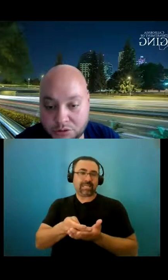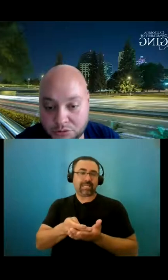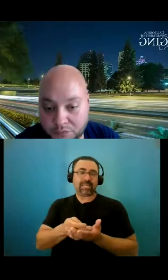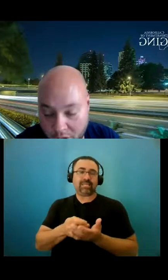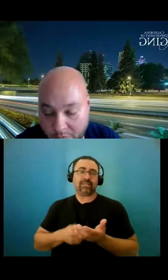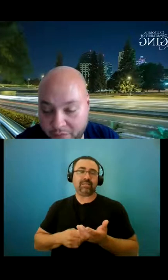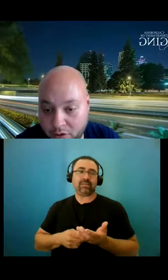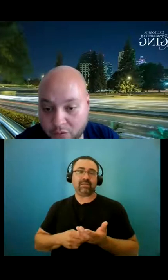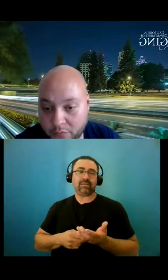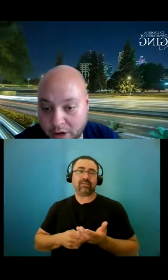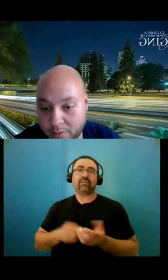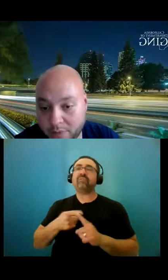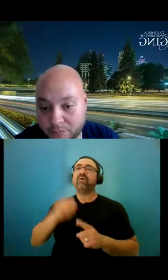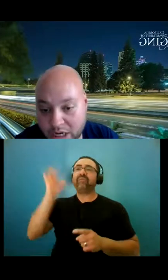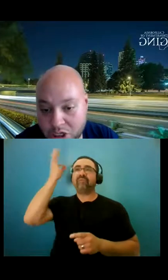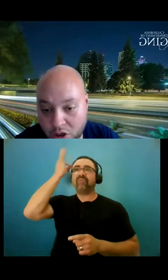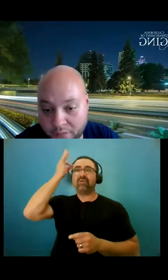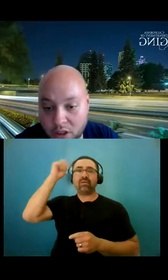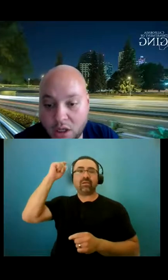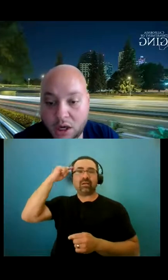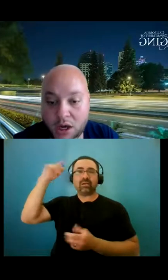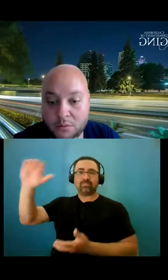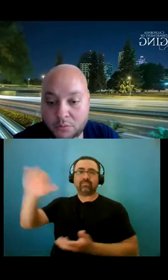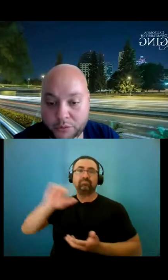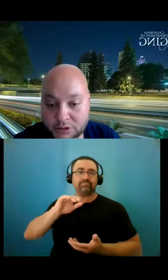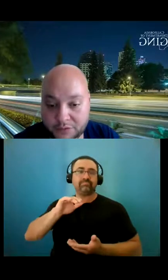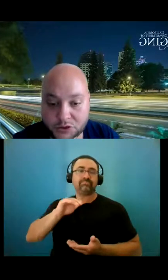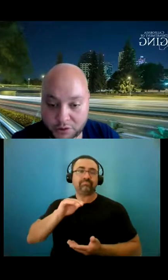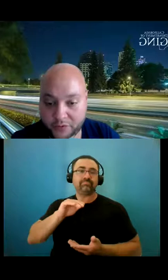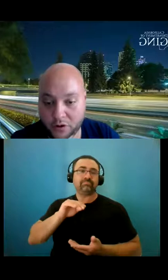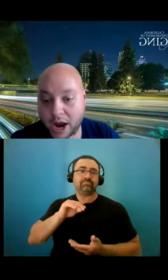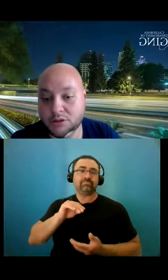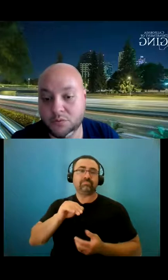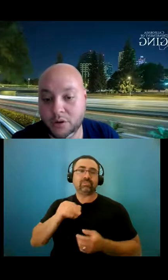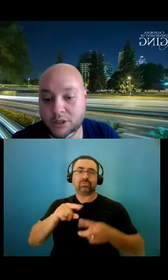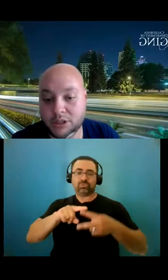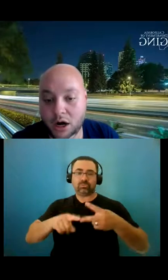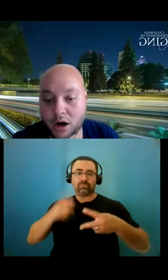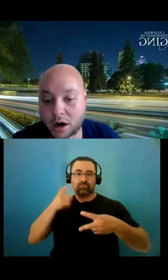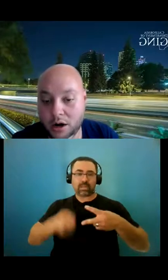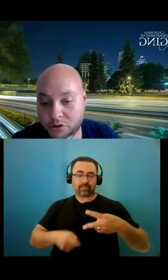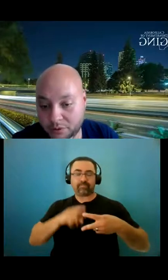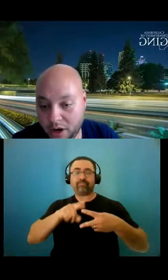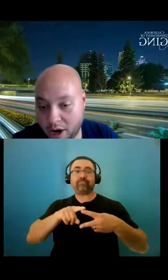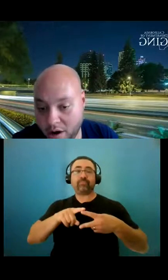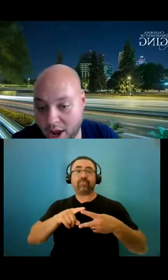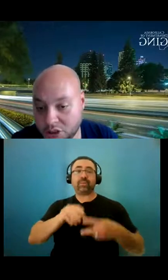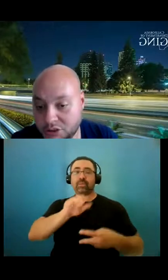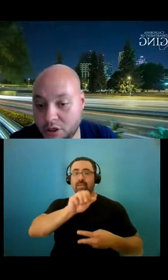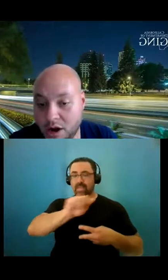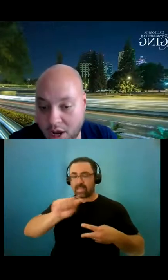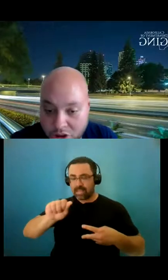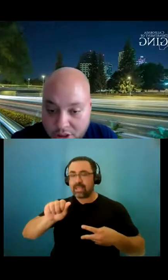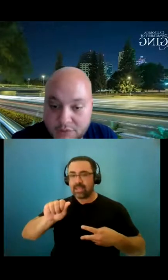to, or from the federal government tied to COVID. We received two different grants. One was our AAA or Area